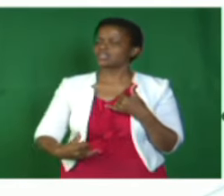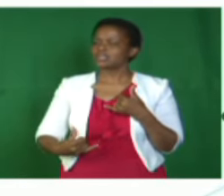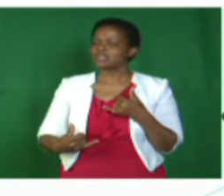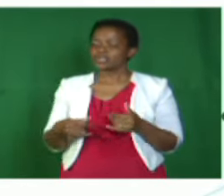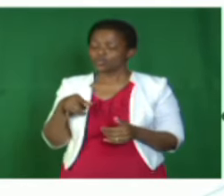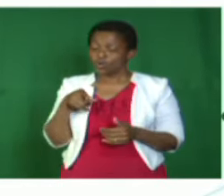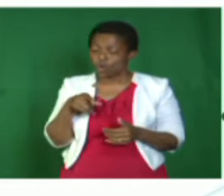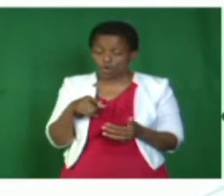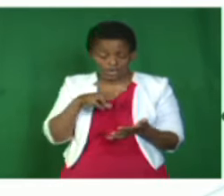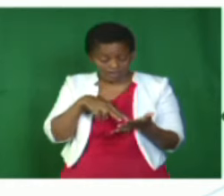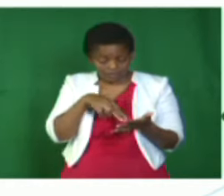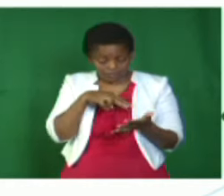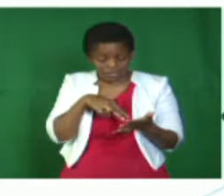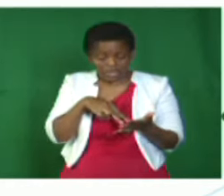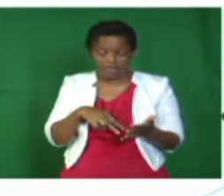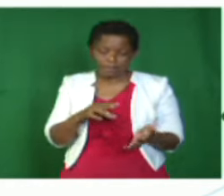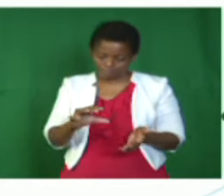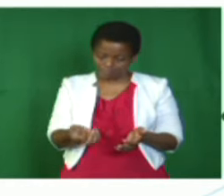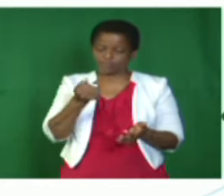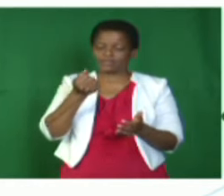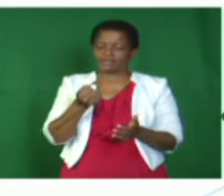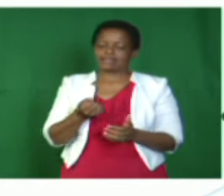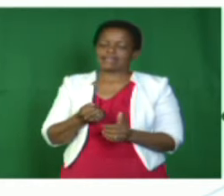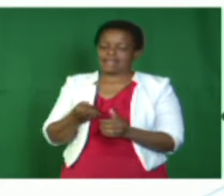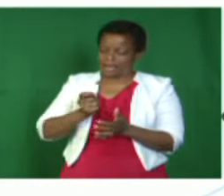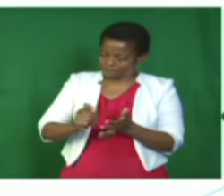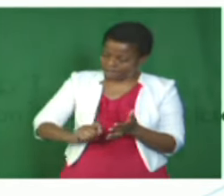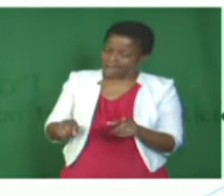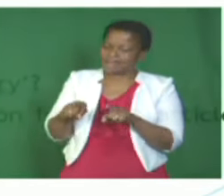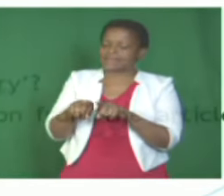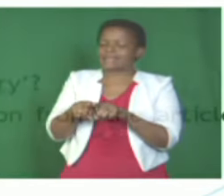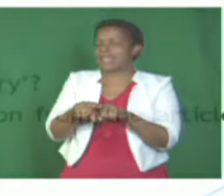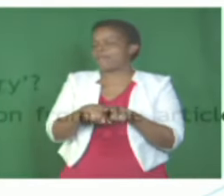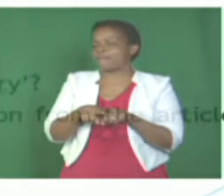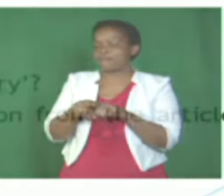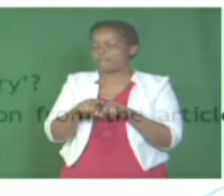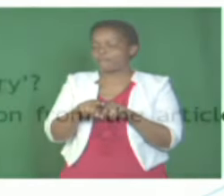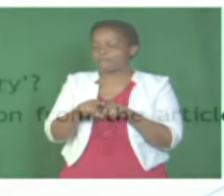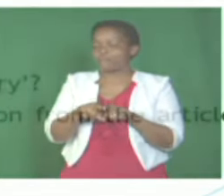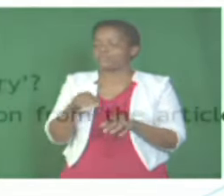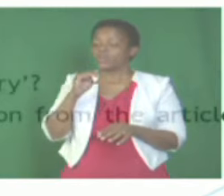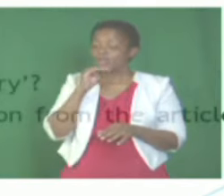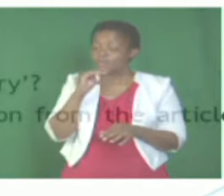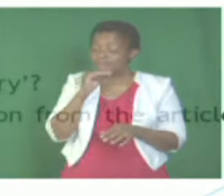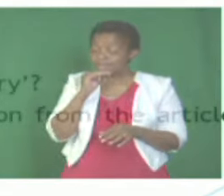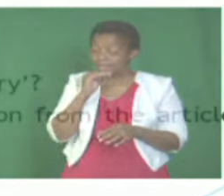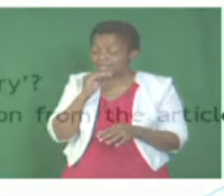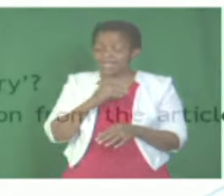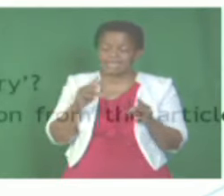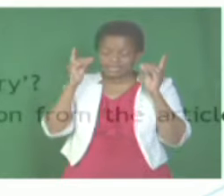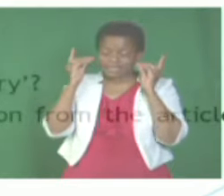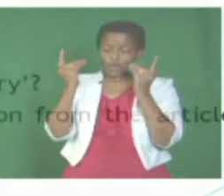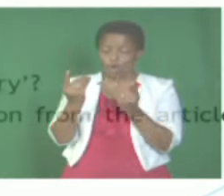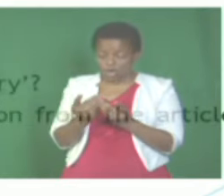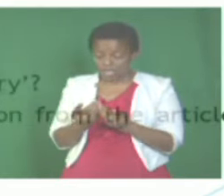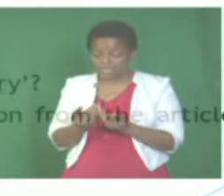as your answer. In this case, plastic surgery is what? Is a medical field which specializes in reshaping